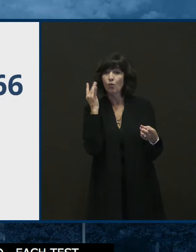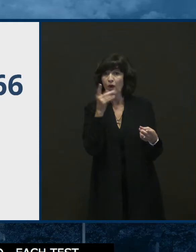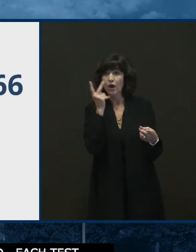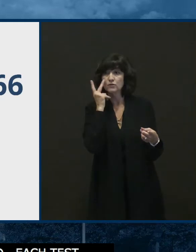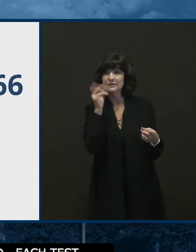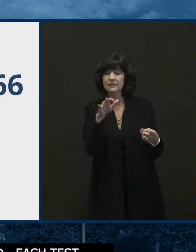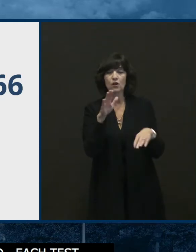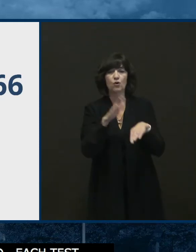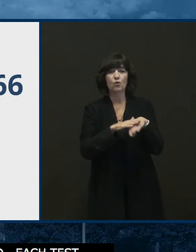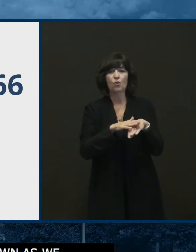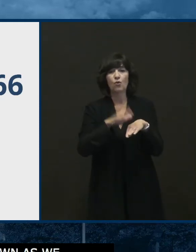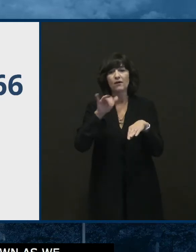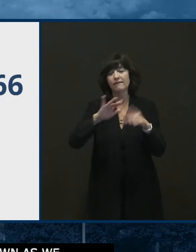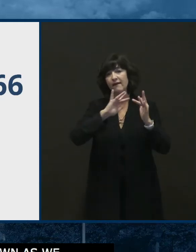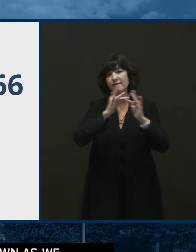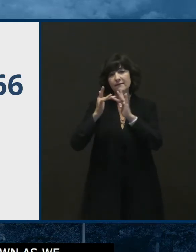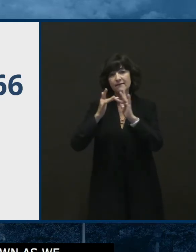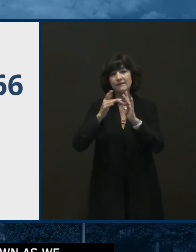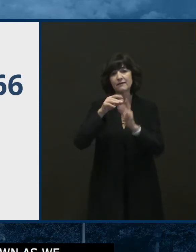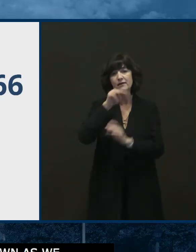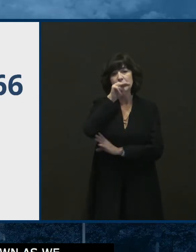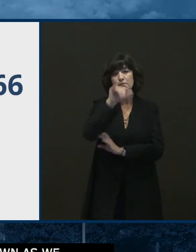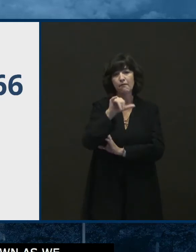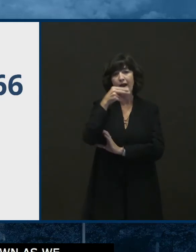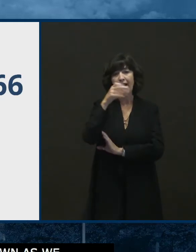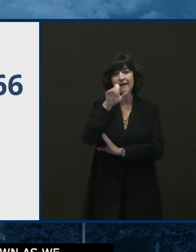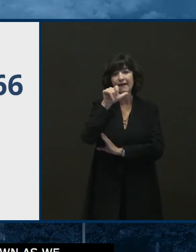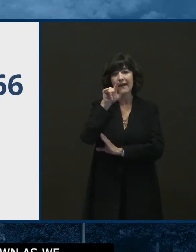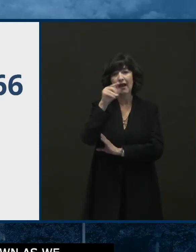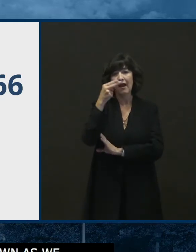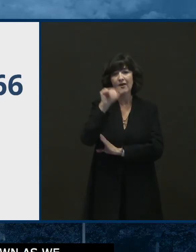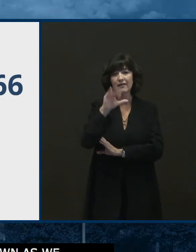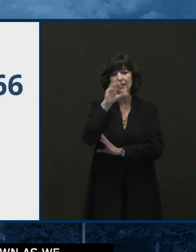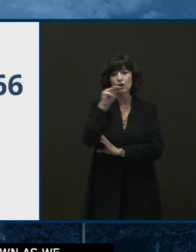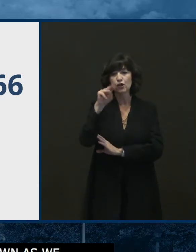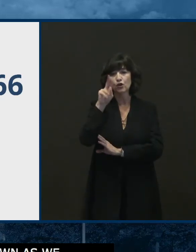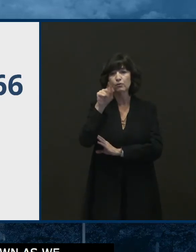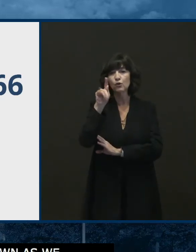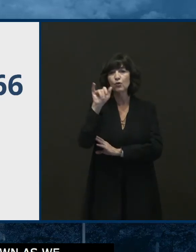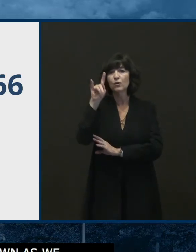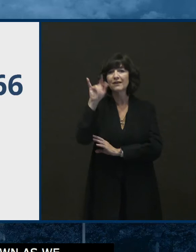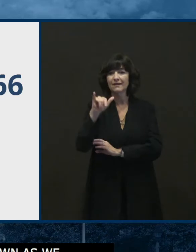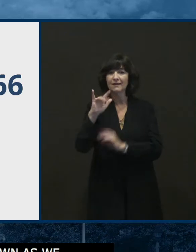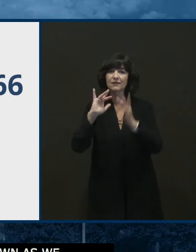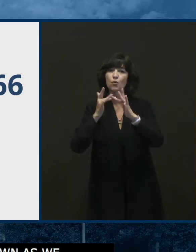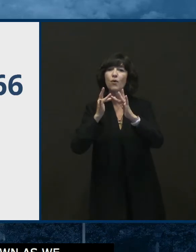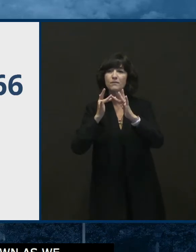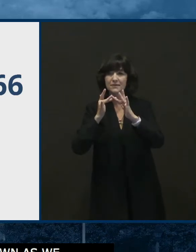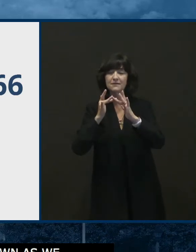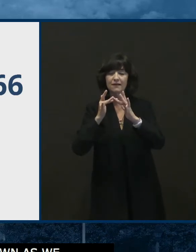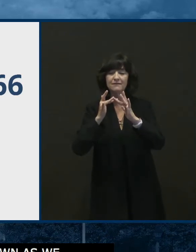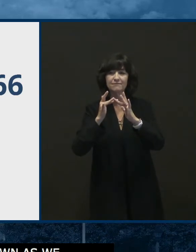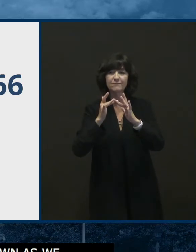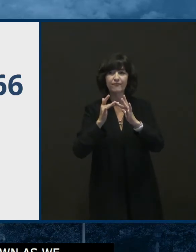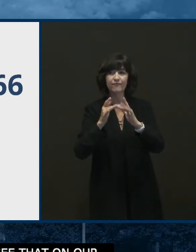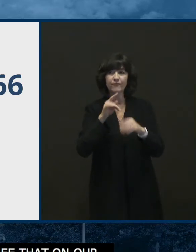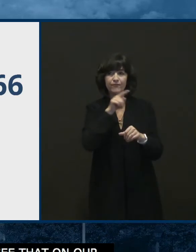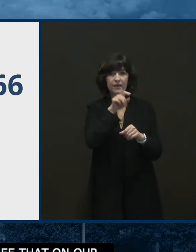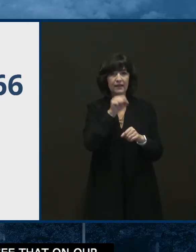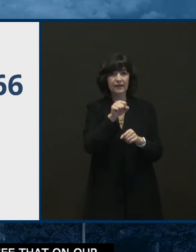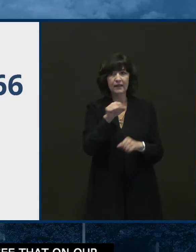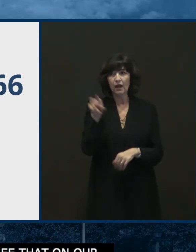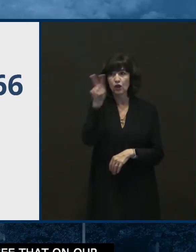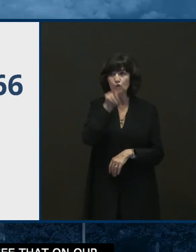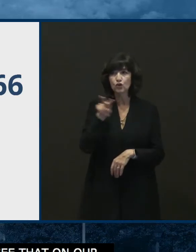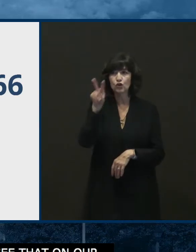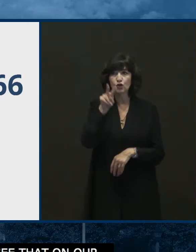My Healthy Community, our website, over the next couple of days, and you'll be able to kind of toggle over from